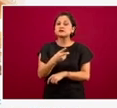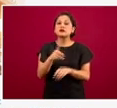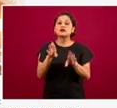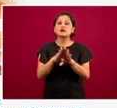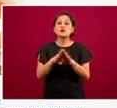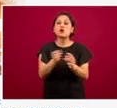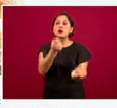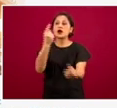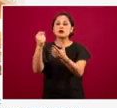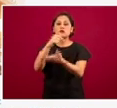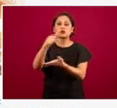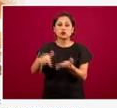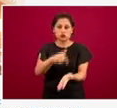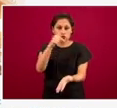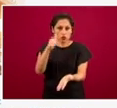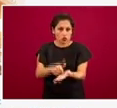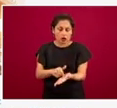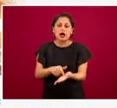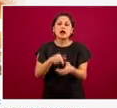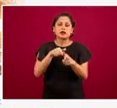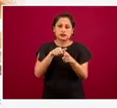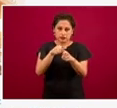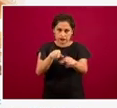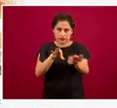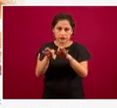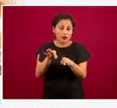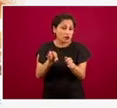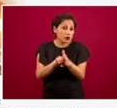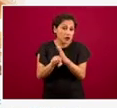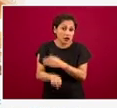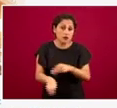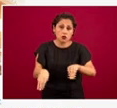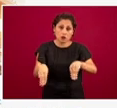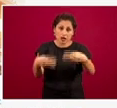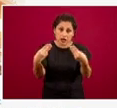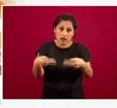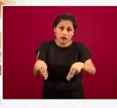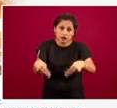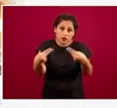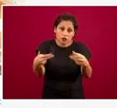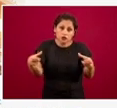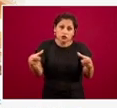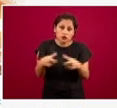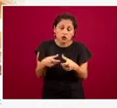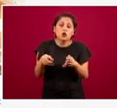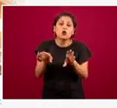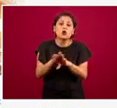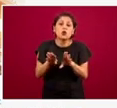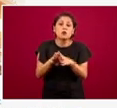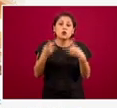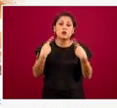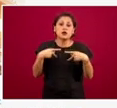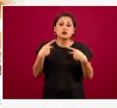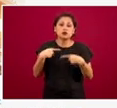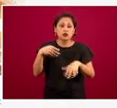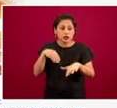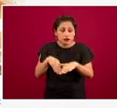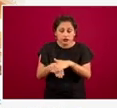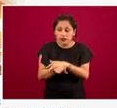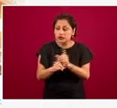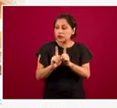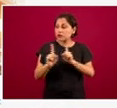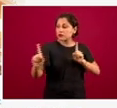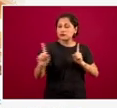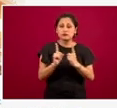that should be applied in enclosed public spaces that are still operating, such as markets and supermarkets, and